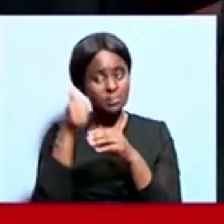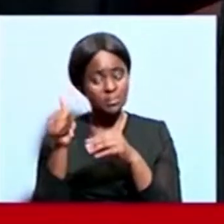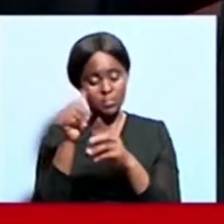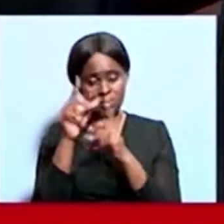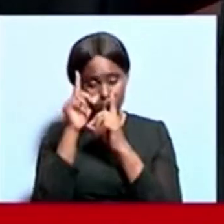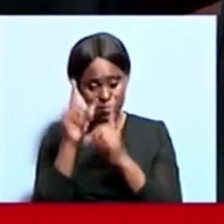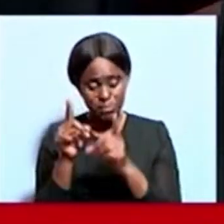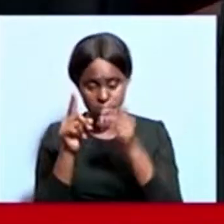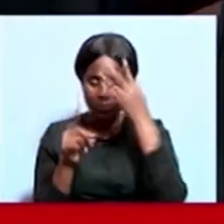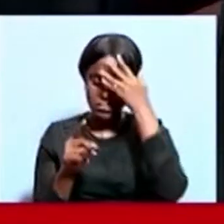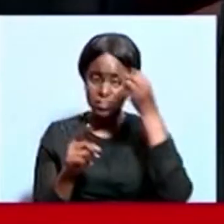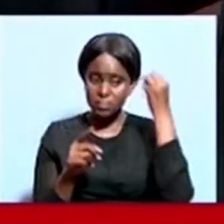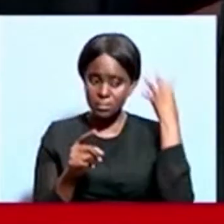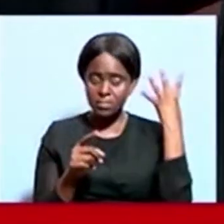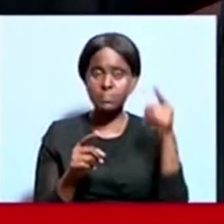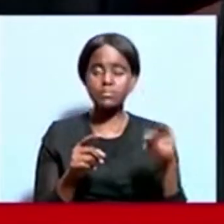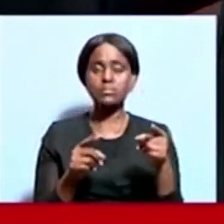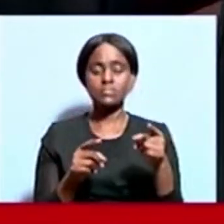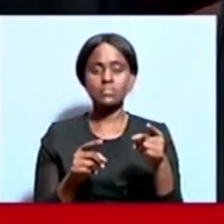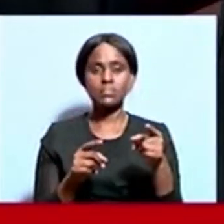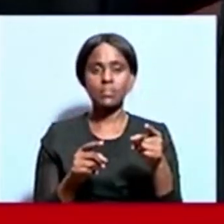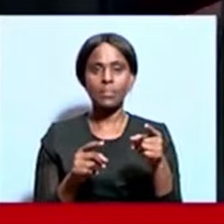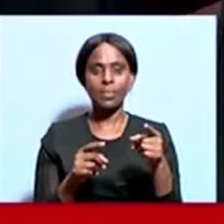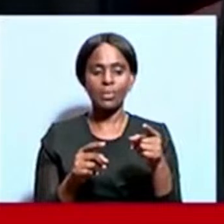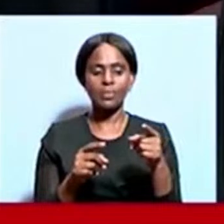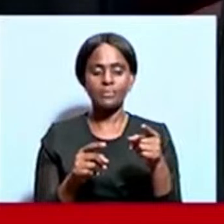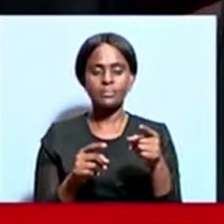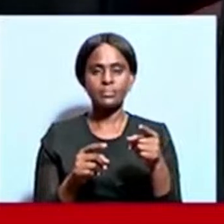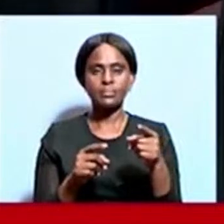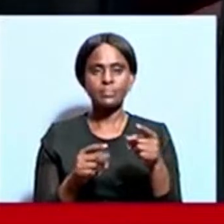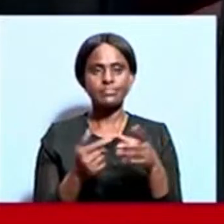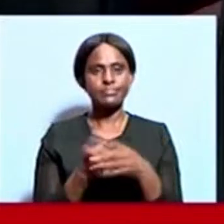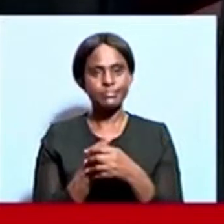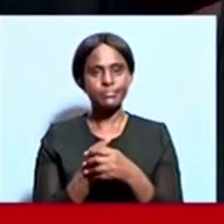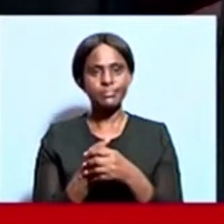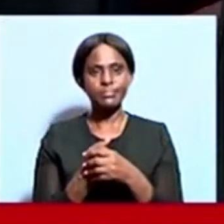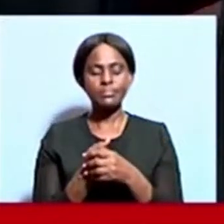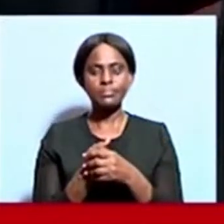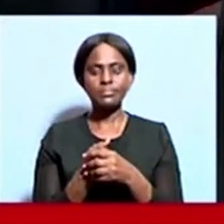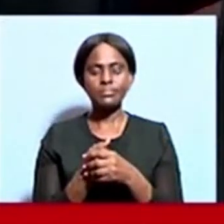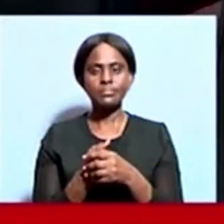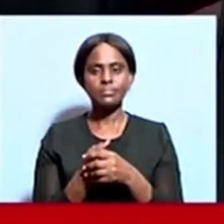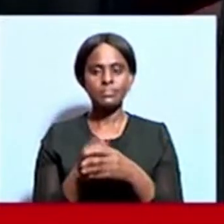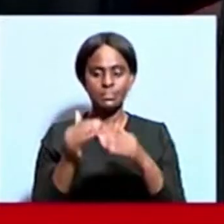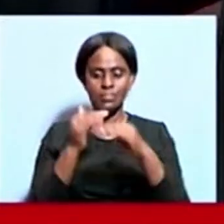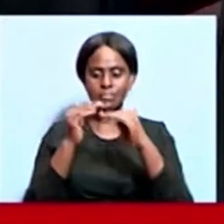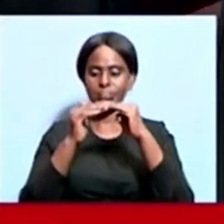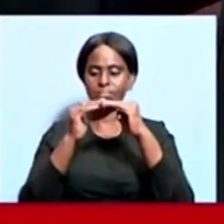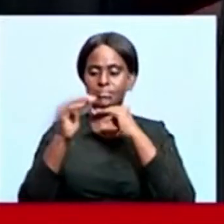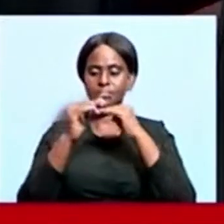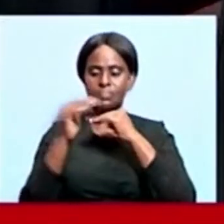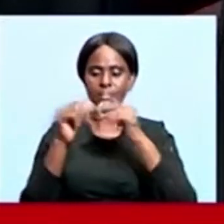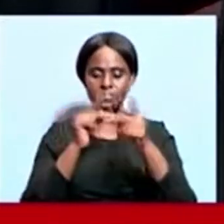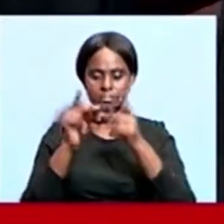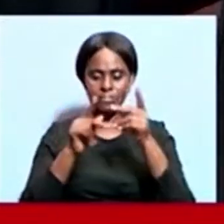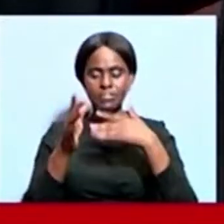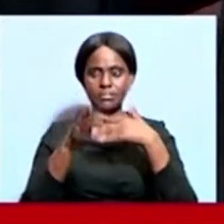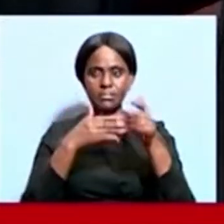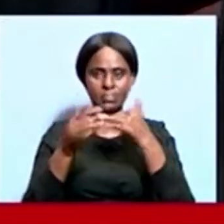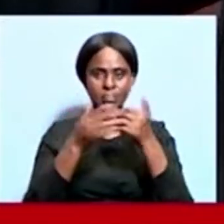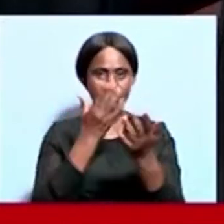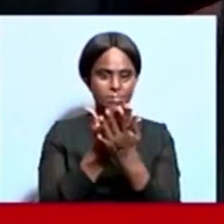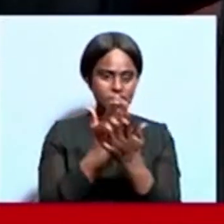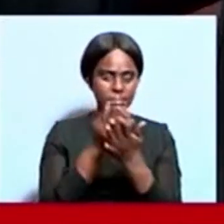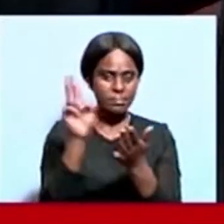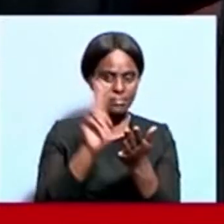to ignore and neglect the standard procedure of simplified bidding